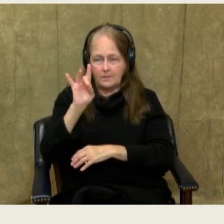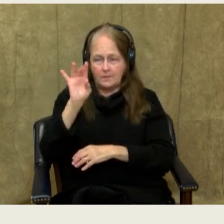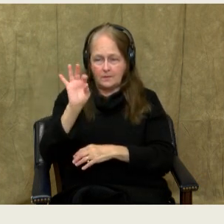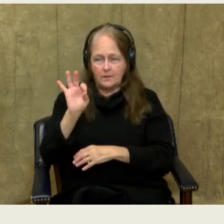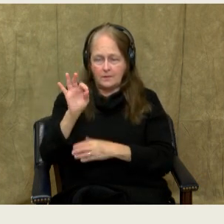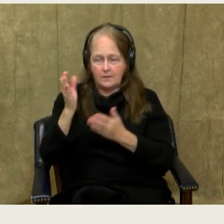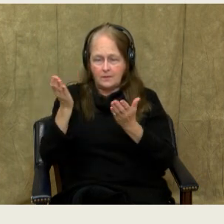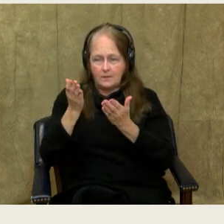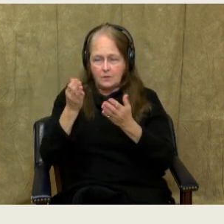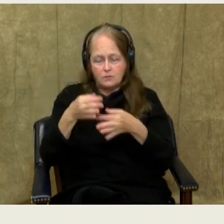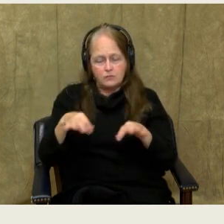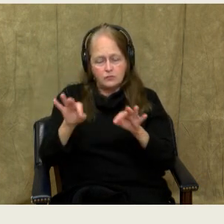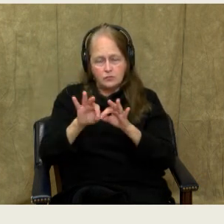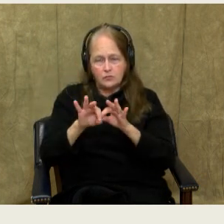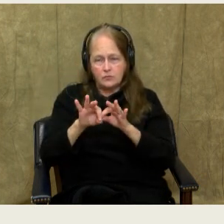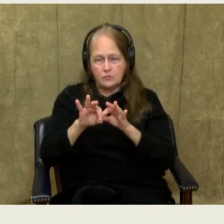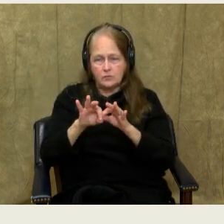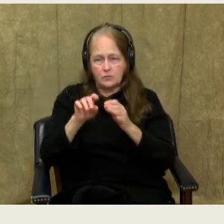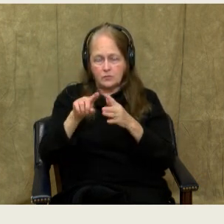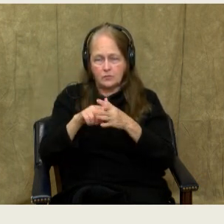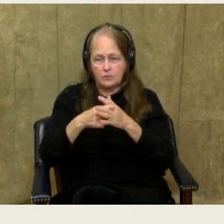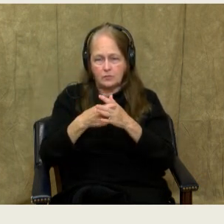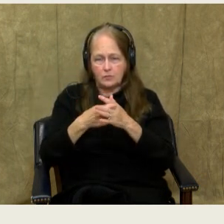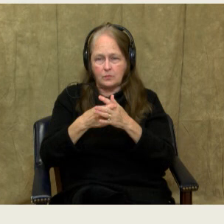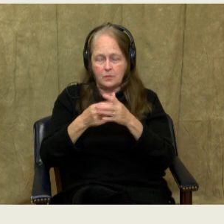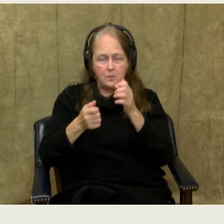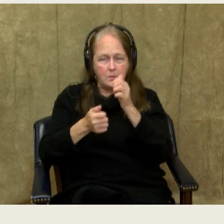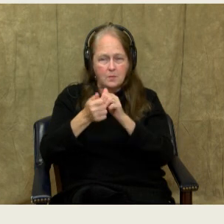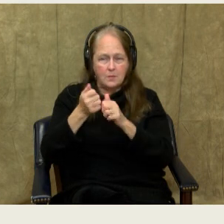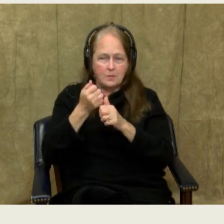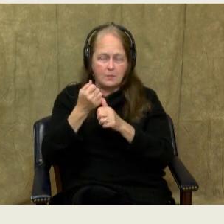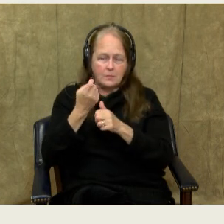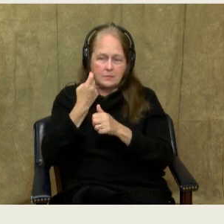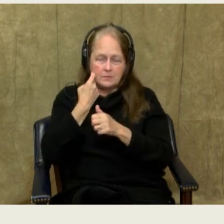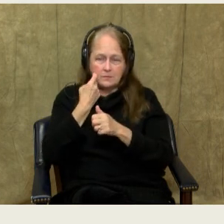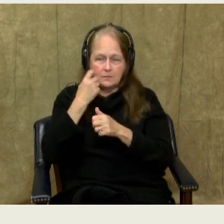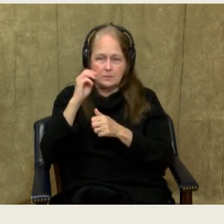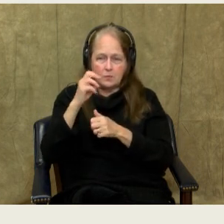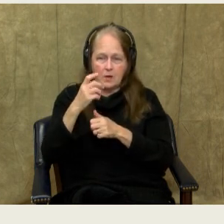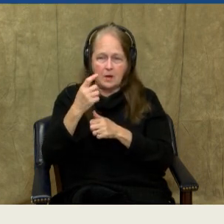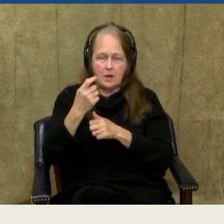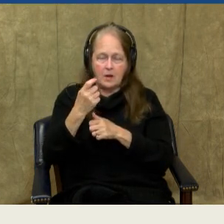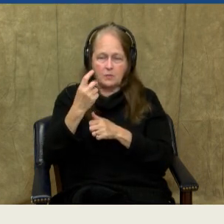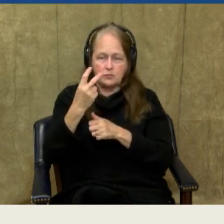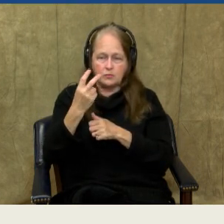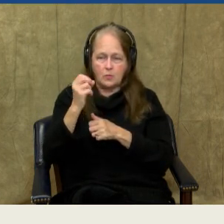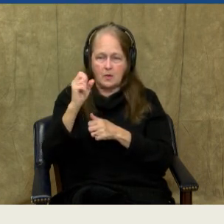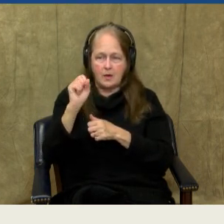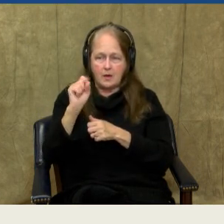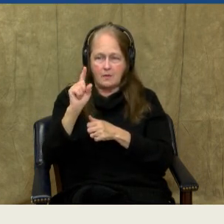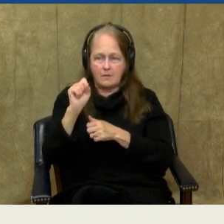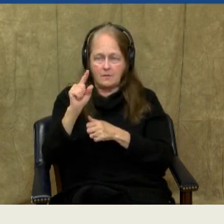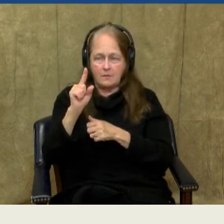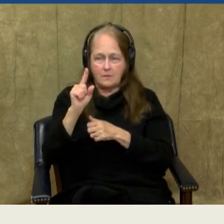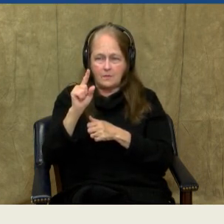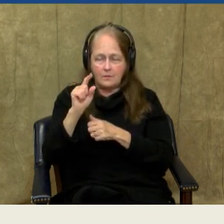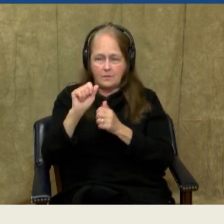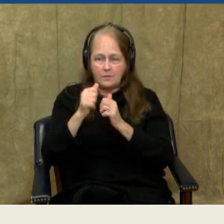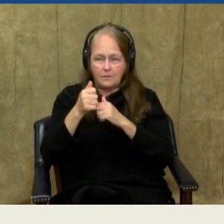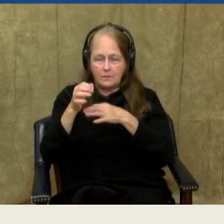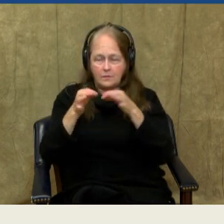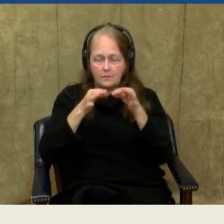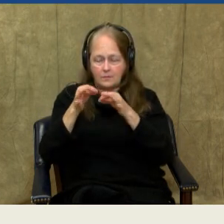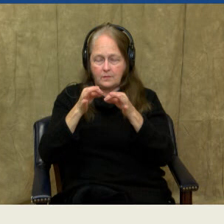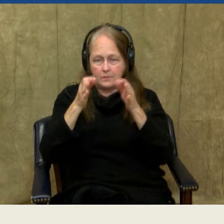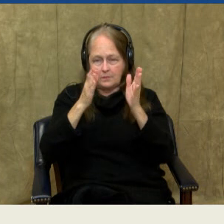9 here of the most significant, starting with the most recent in March 11, 2011. I want to, and I just kind of explained how